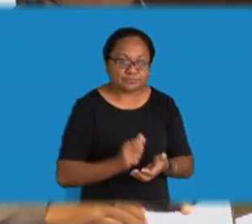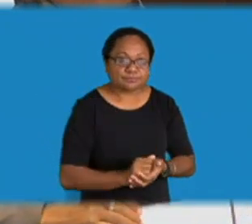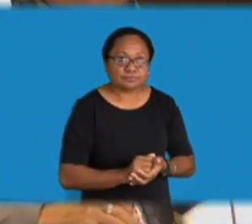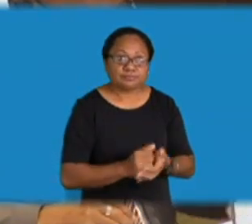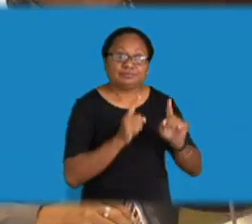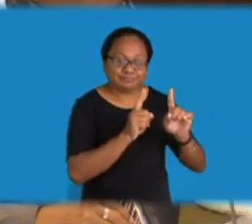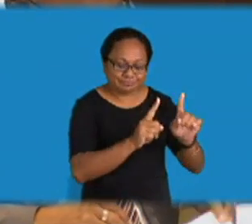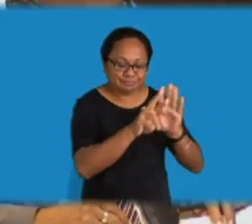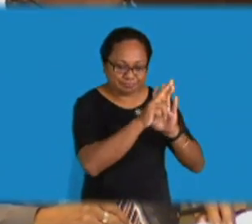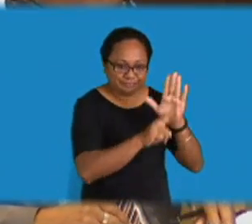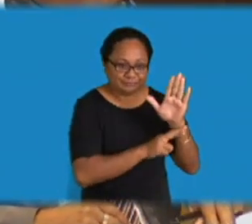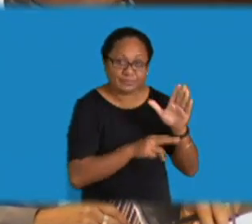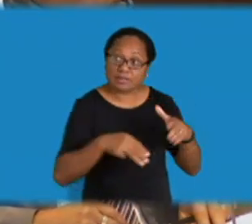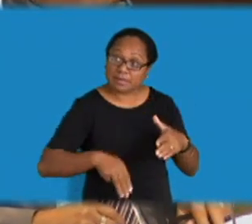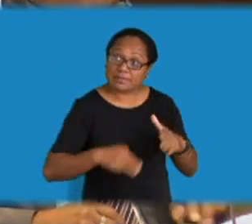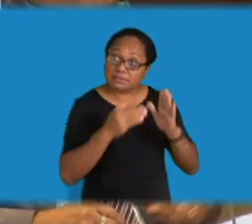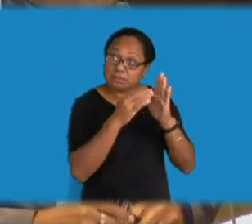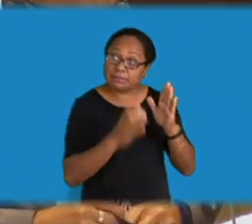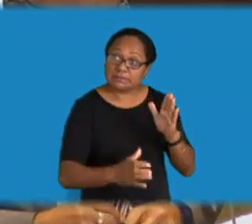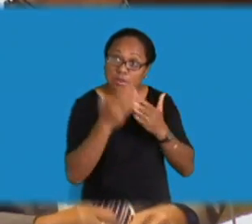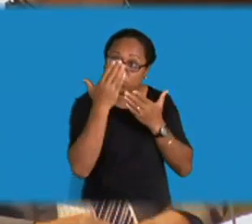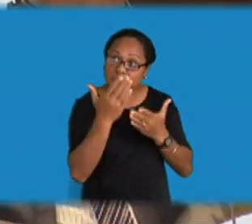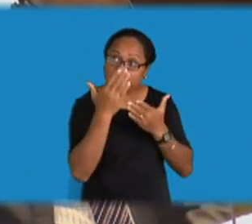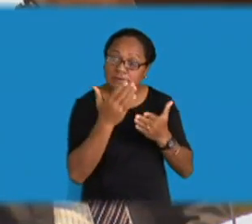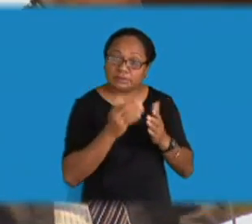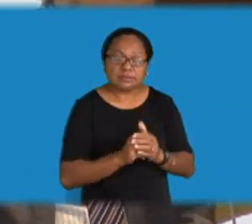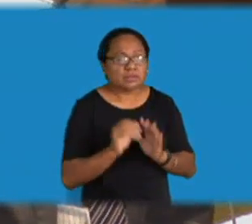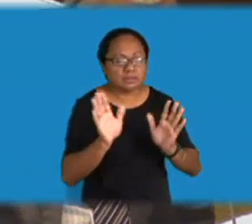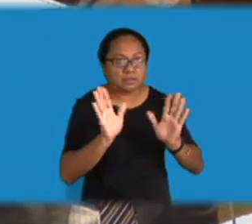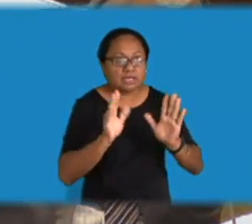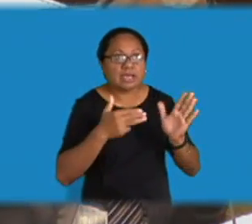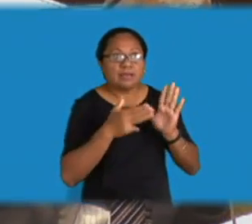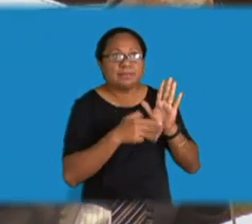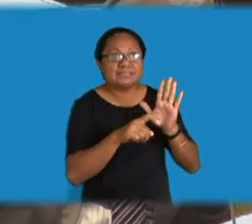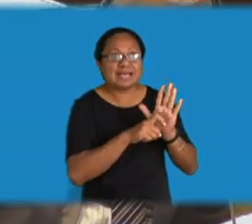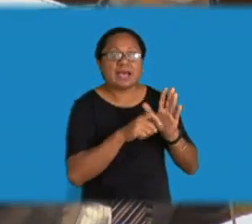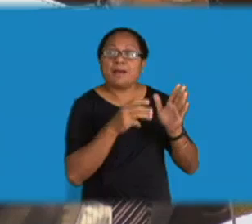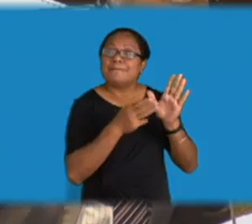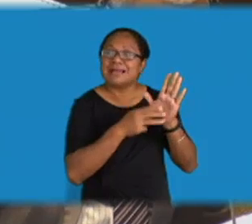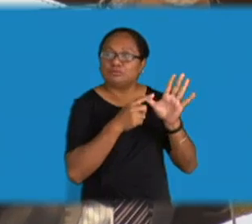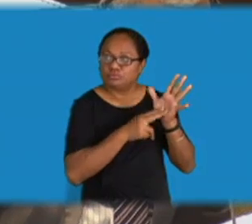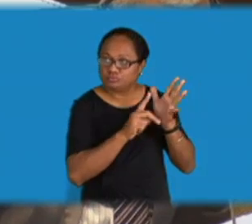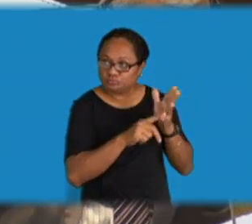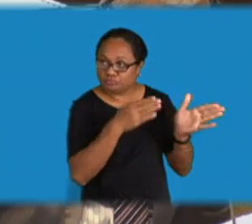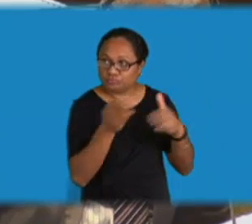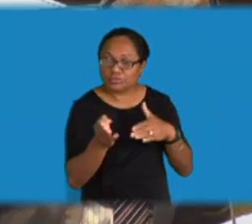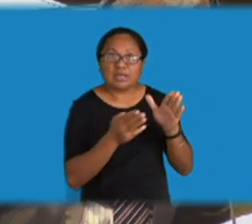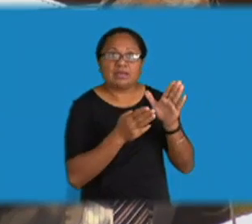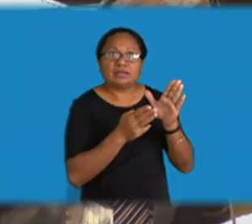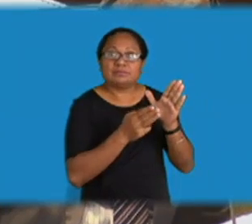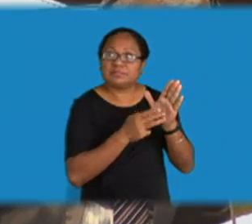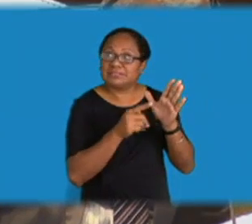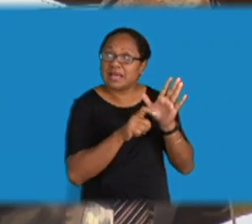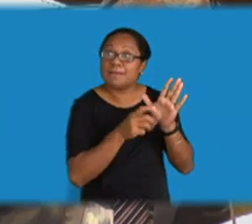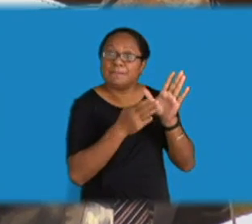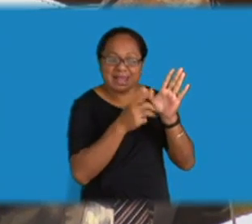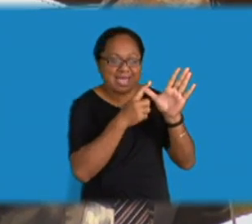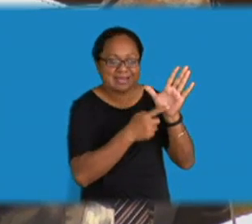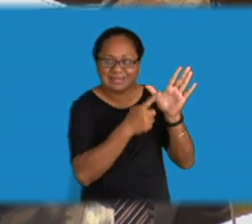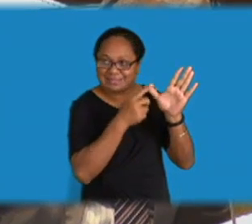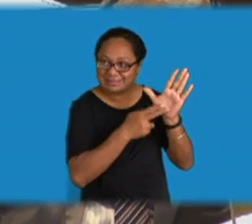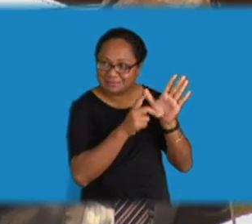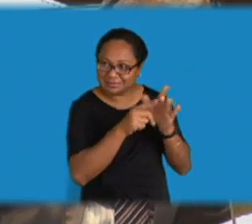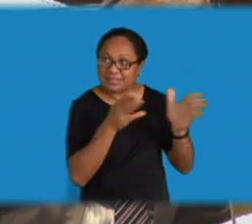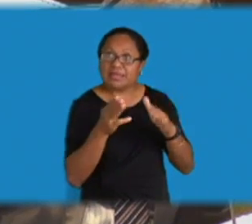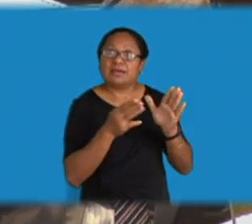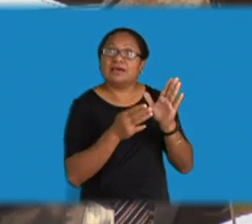regulations. The members were, the chairperson was Mr. Manu Koravula-Vula, Ms. Lafitu Malani, who was the deputy chairperson, Ms.